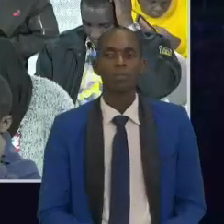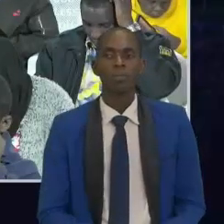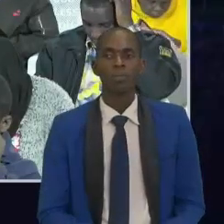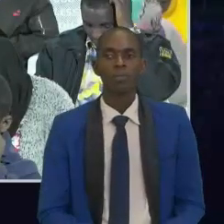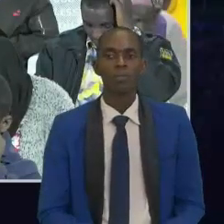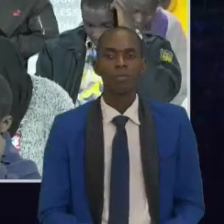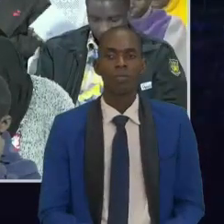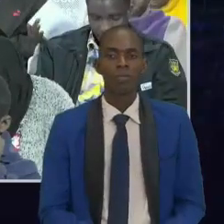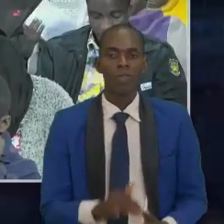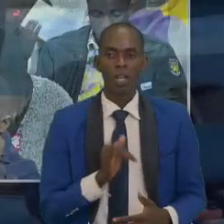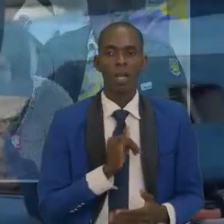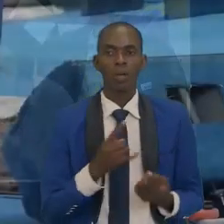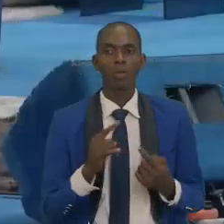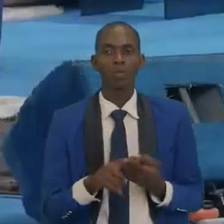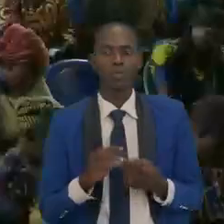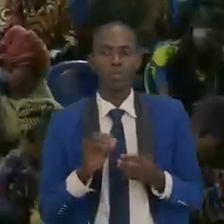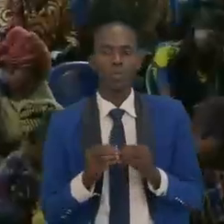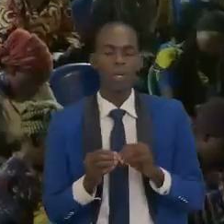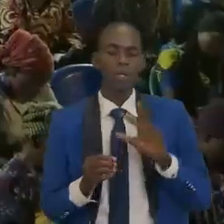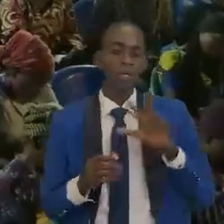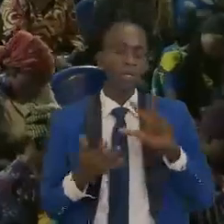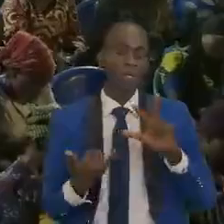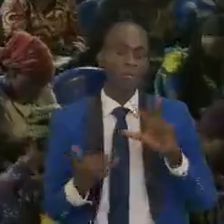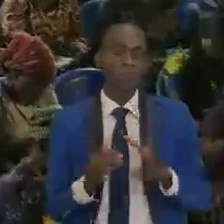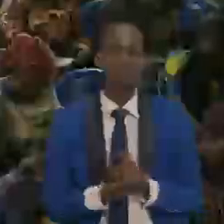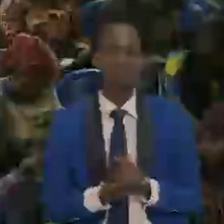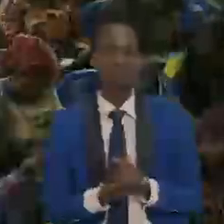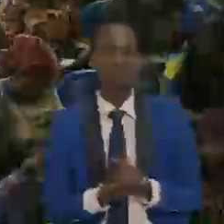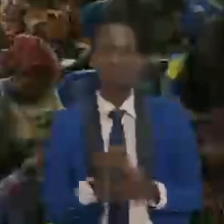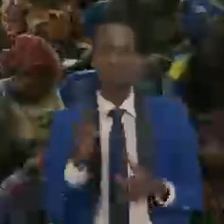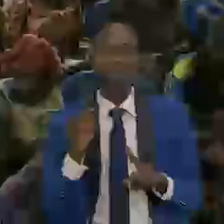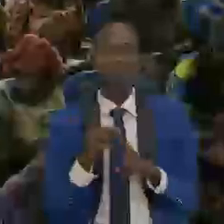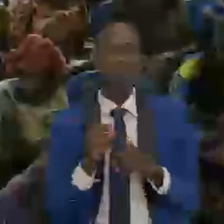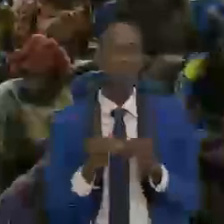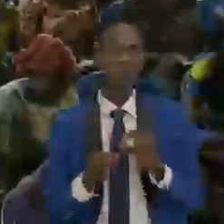I come to number three now. Point number three,